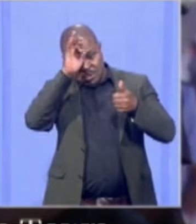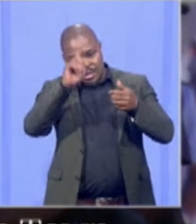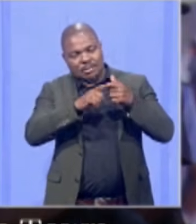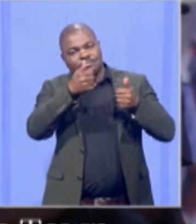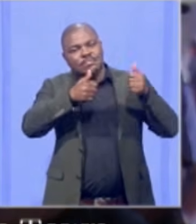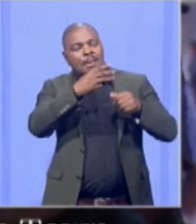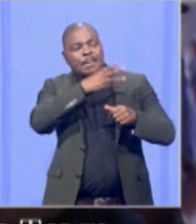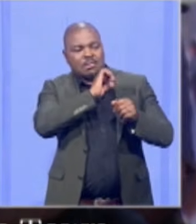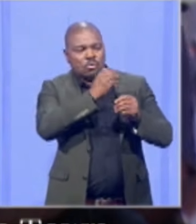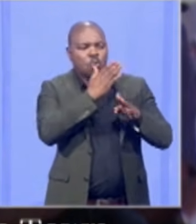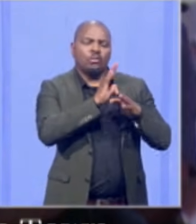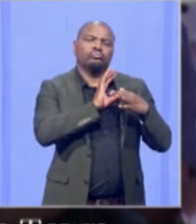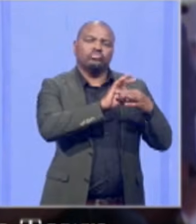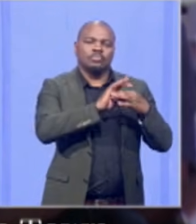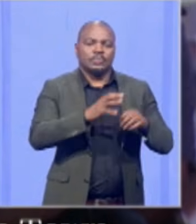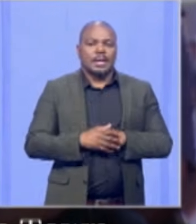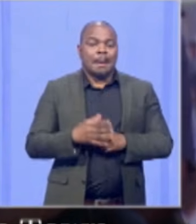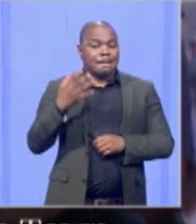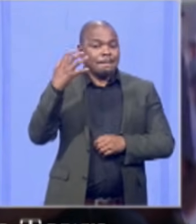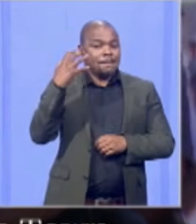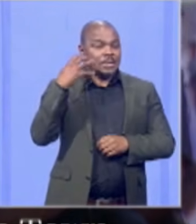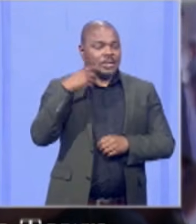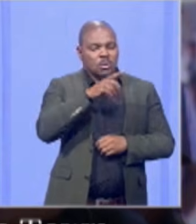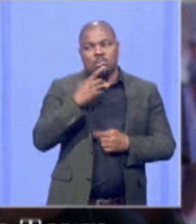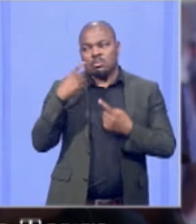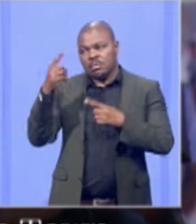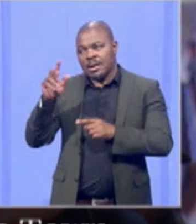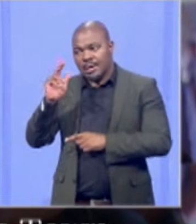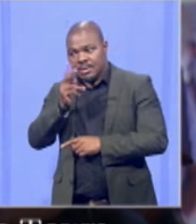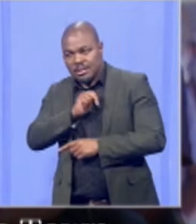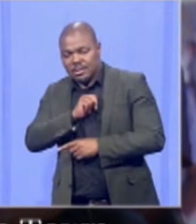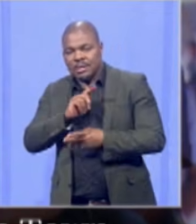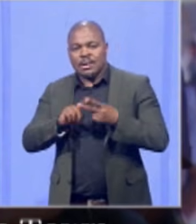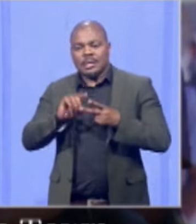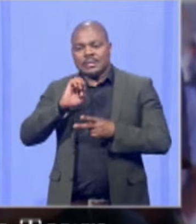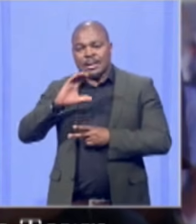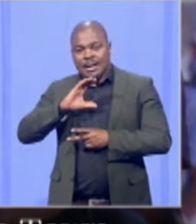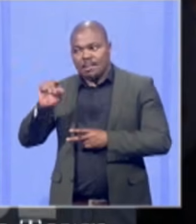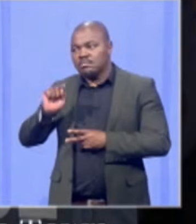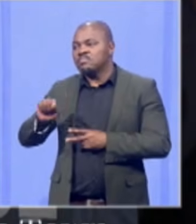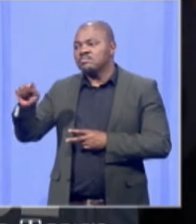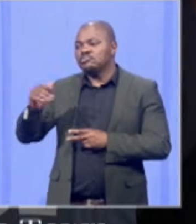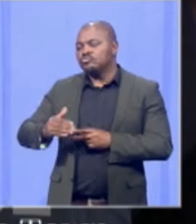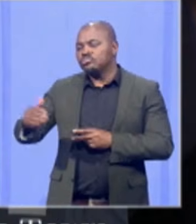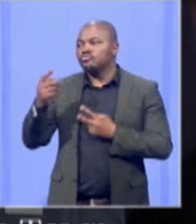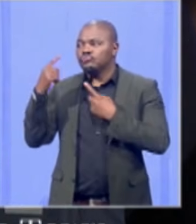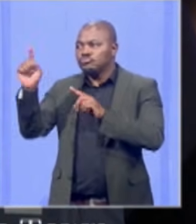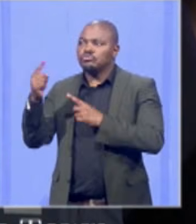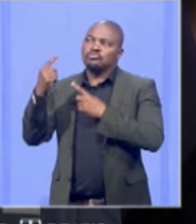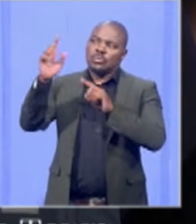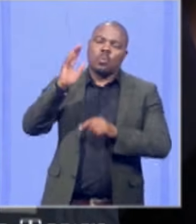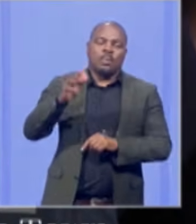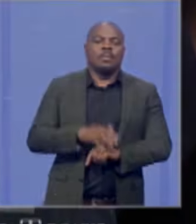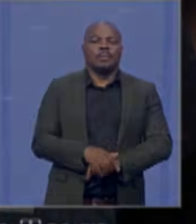management. Tona o tla jela nala di province tsa KwaZulu-Natal, Eastern Cape mo matsatsing a le mmalwa a tlang.